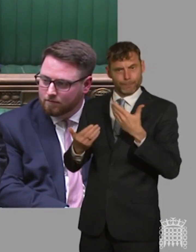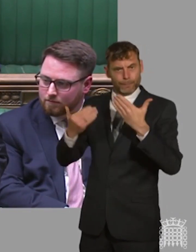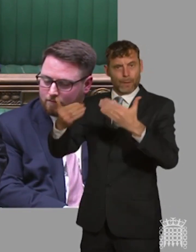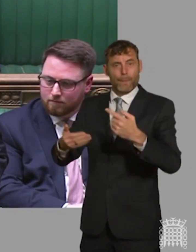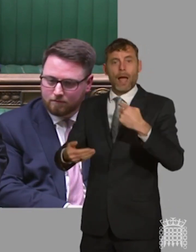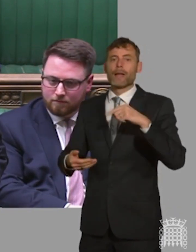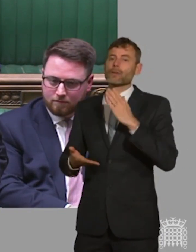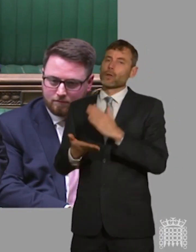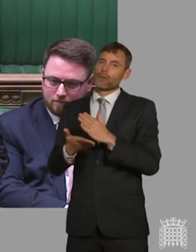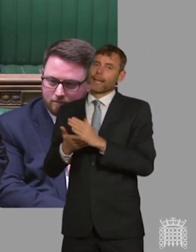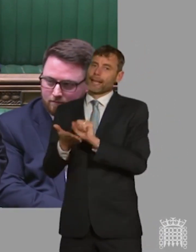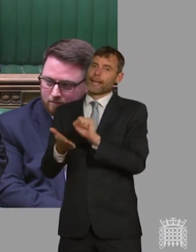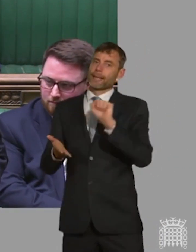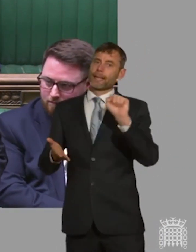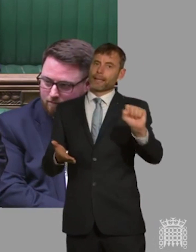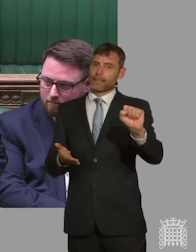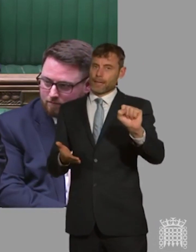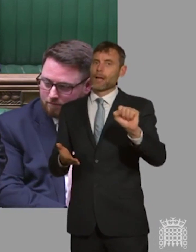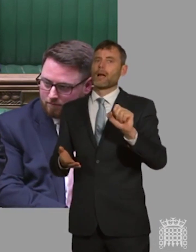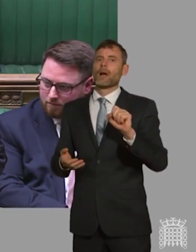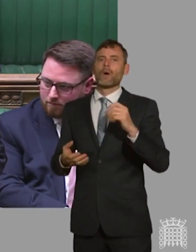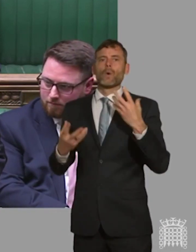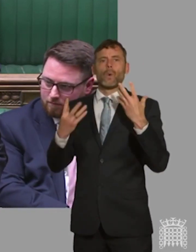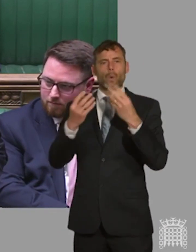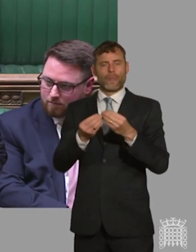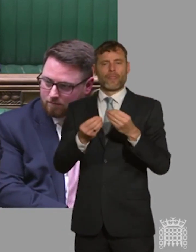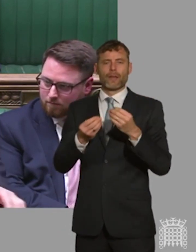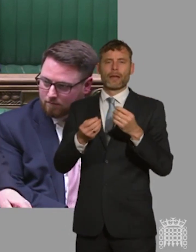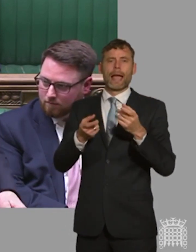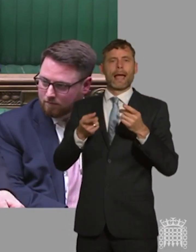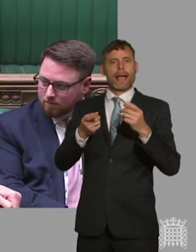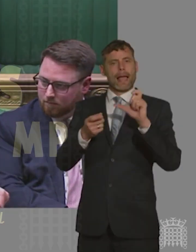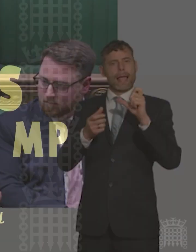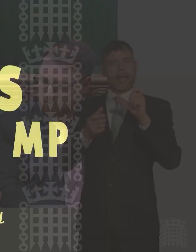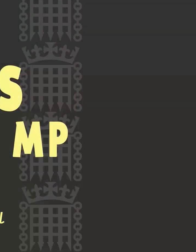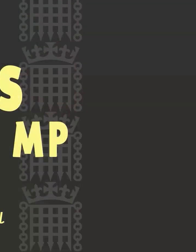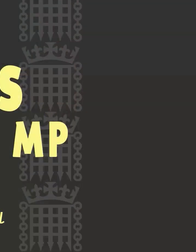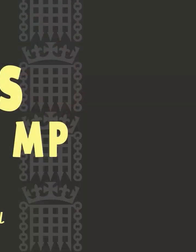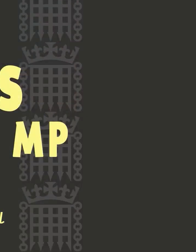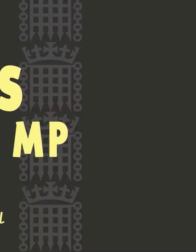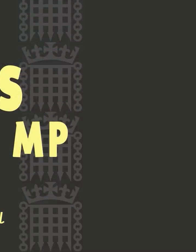responsibility take it, and I will talk to them and, indeed, update devolved administrations on progress towards appropriate compensation.